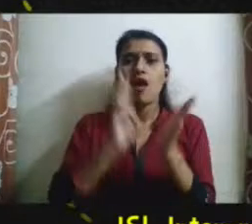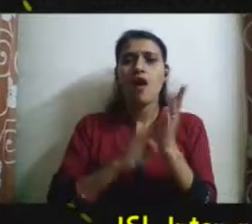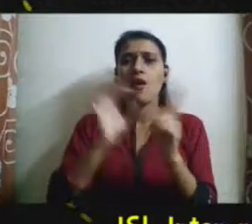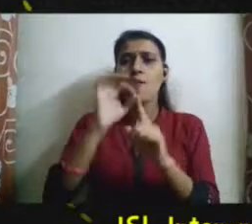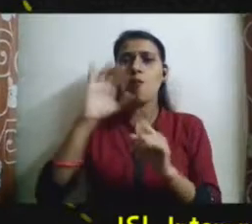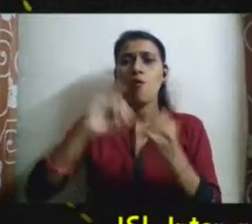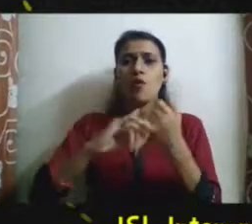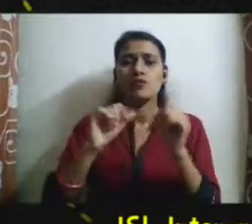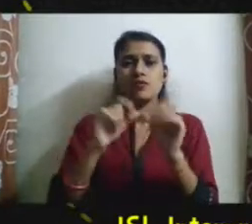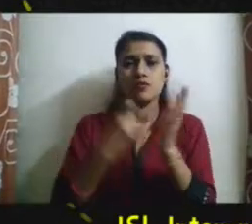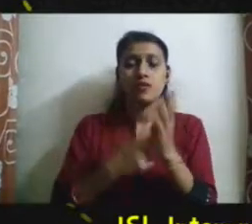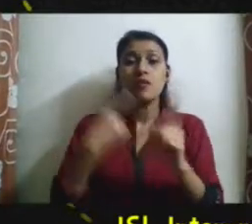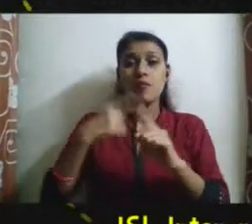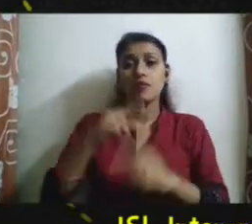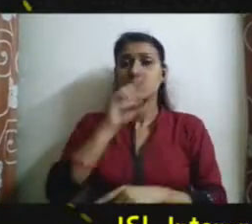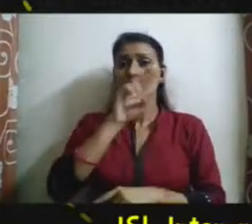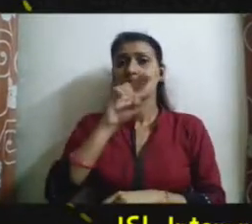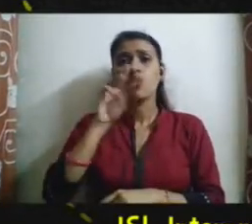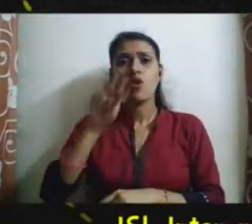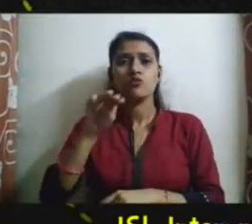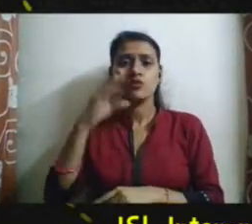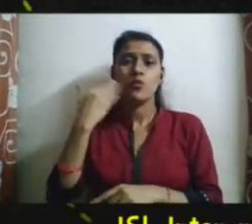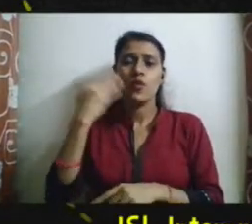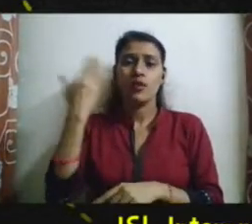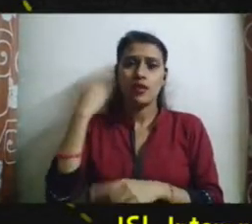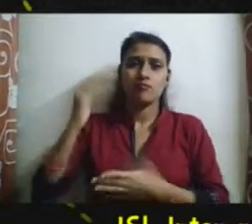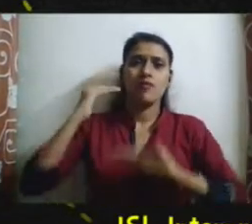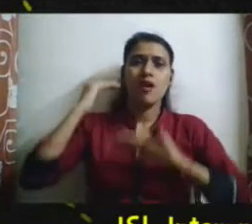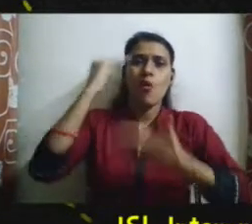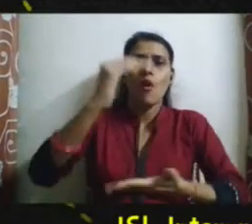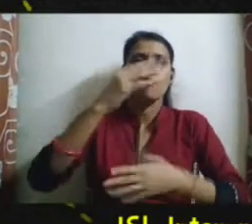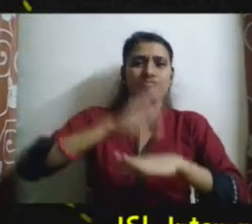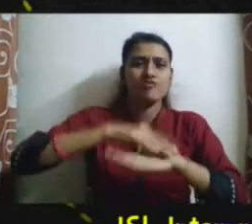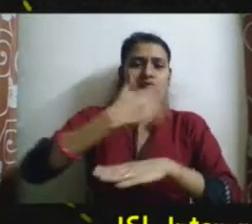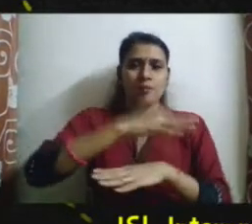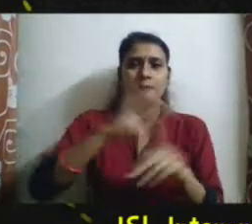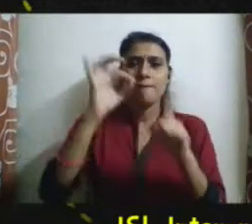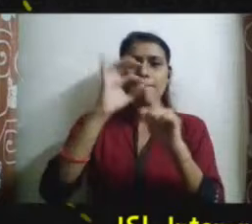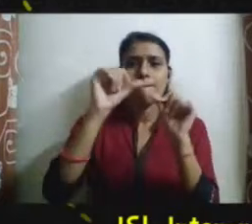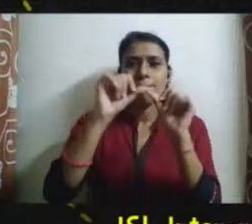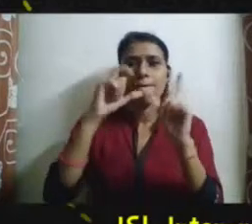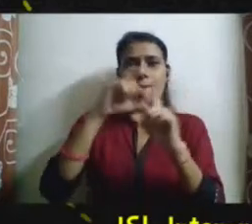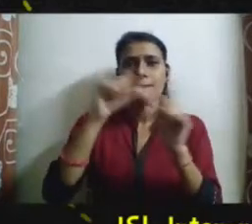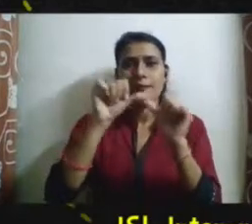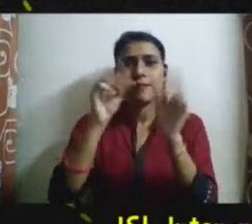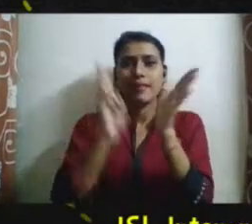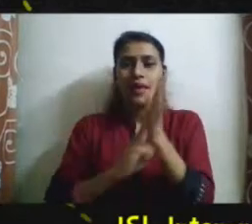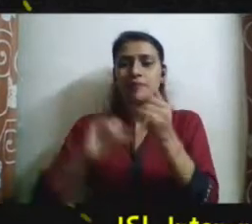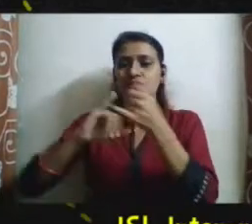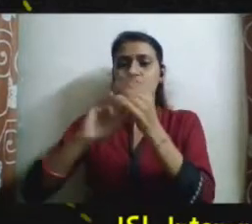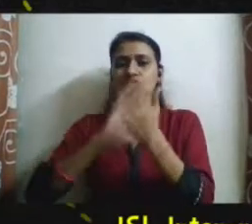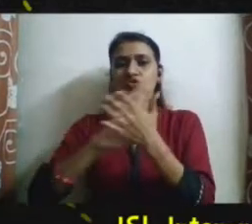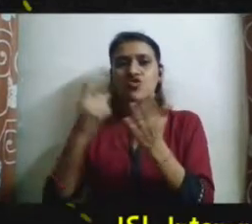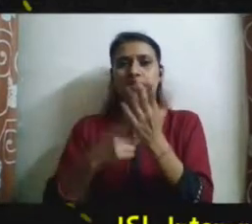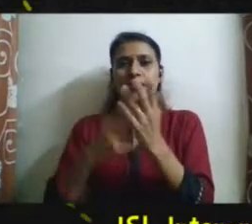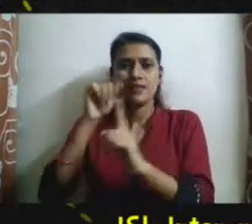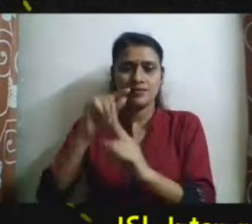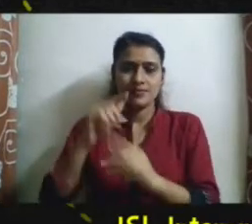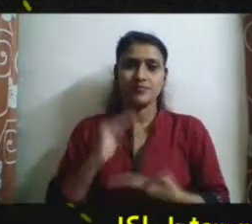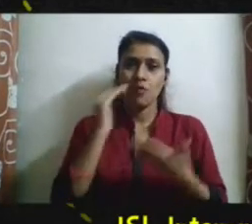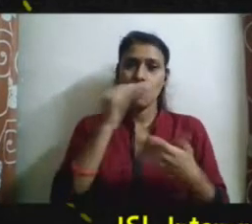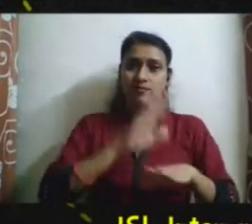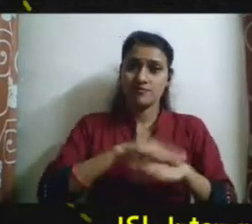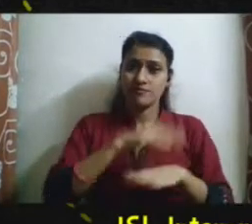in 2000. But I think she's also one of our important public intellectuals, because